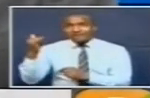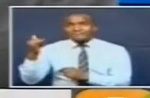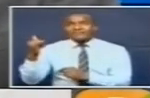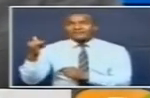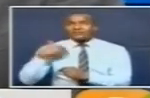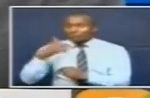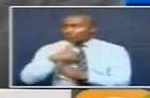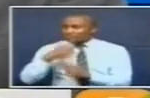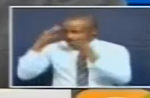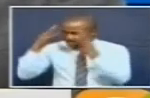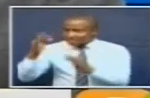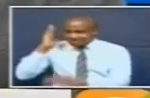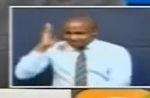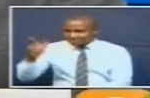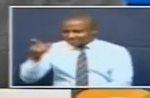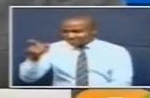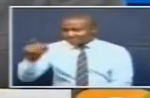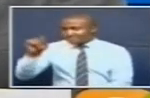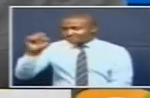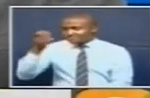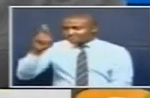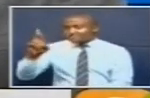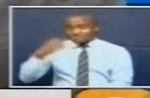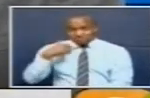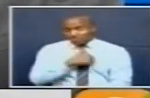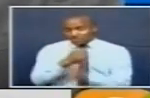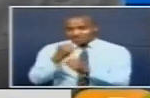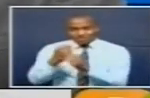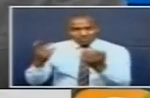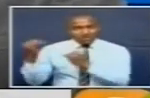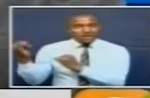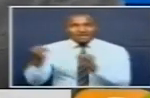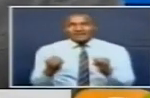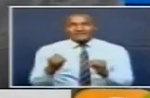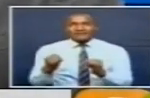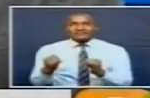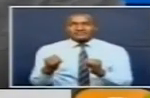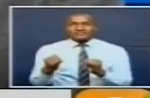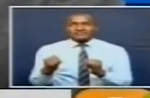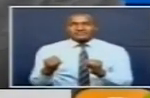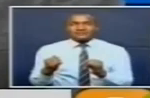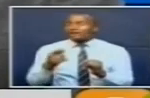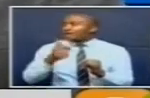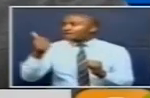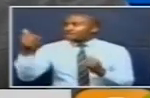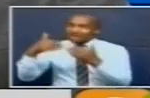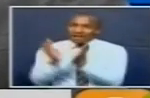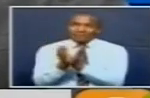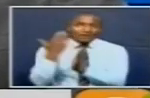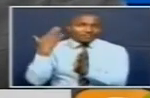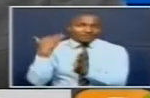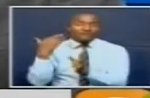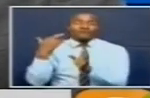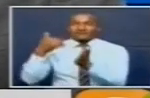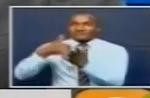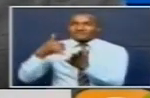tender. And in the restricted tender, what we did was to invite every other company that had participated in the initial